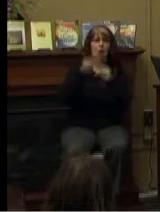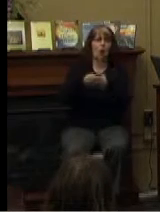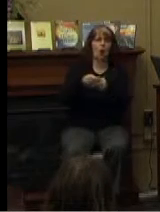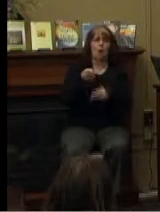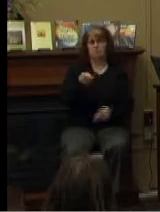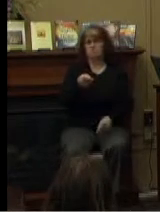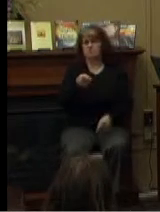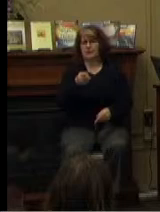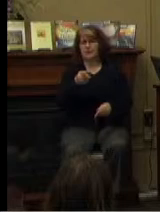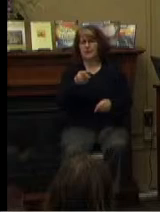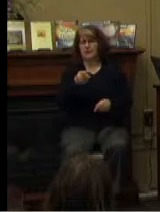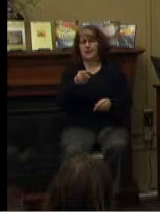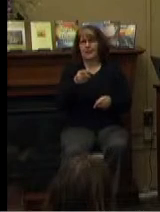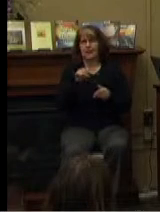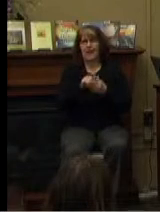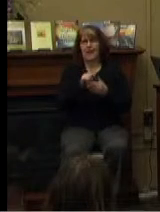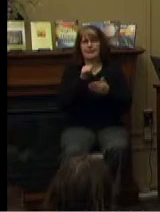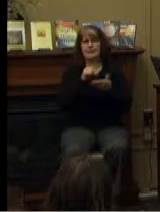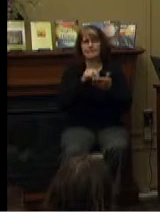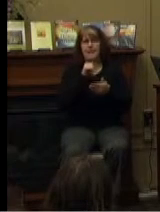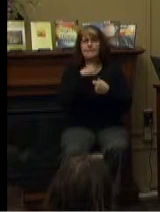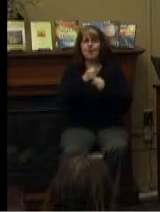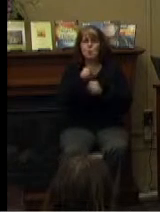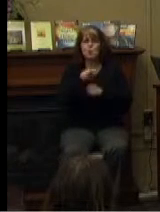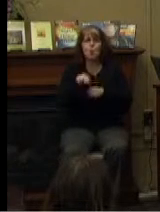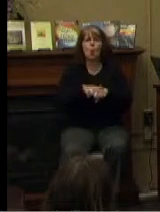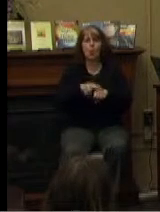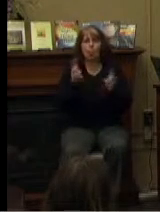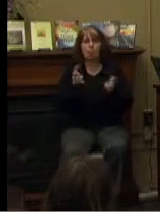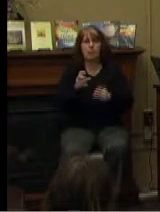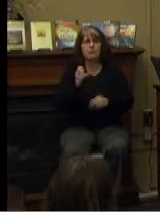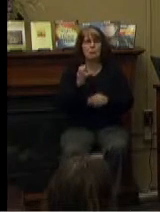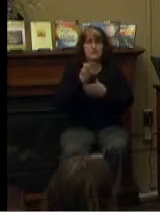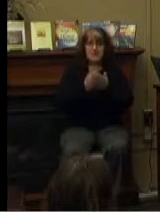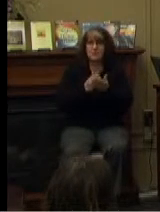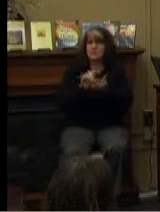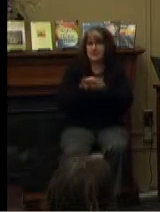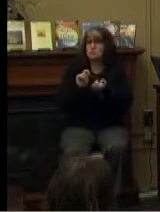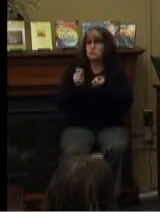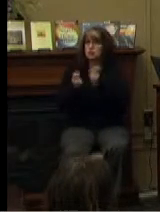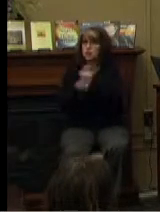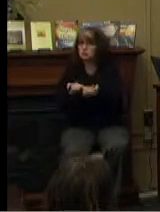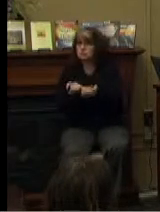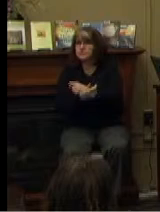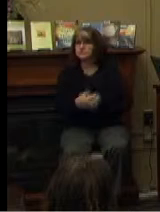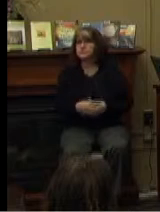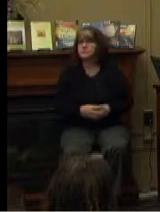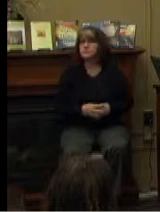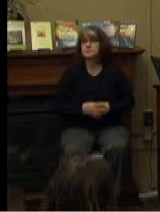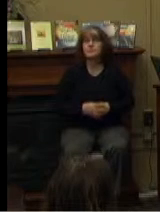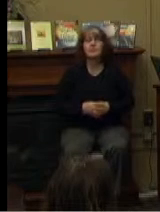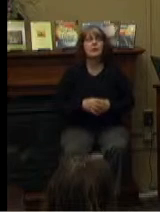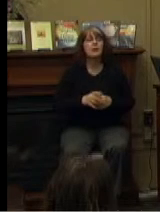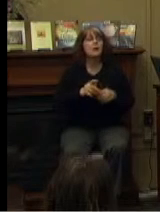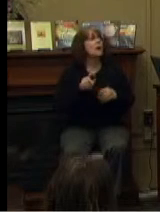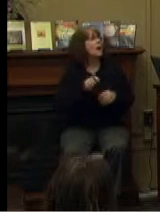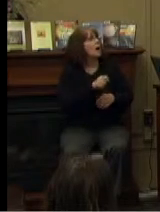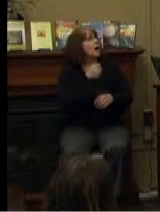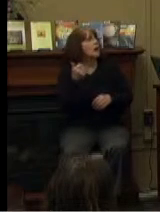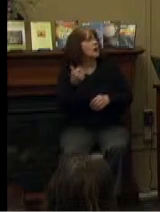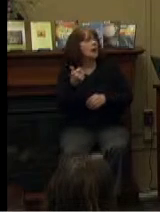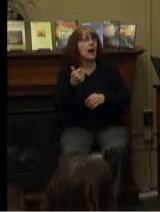that doesn't make you normal. And so some of those things are changing. The other thing that we see for some reason, and